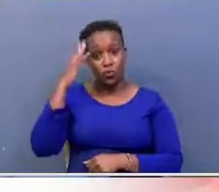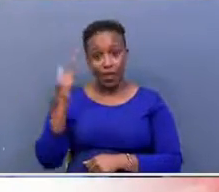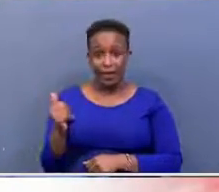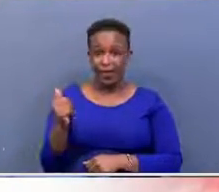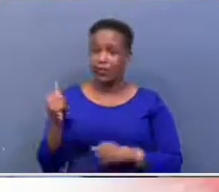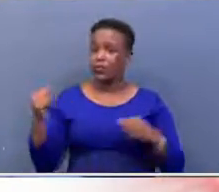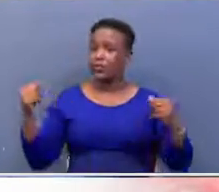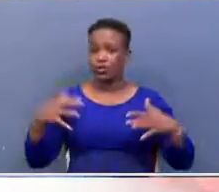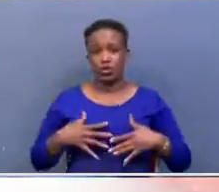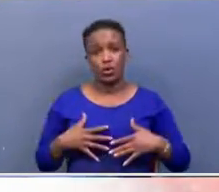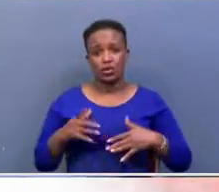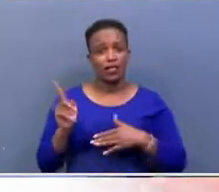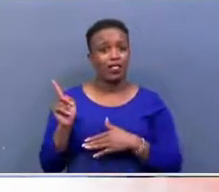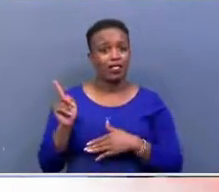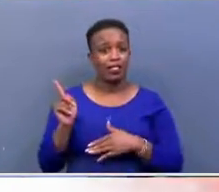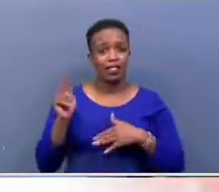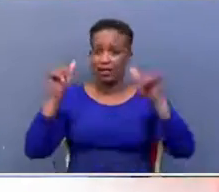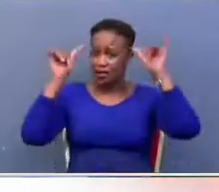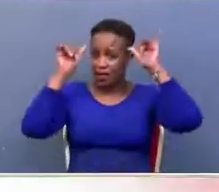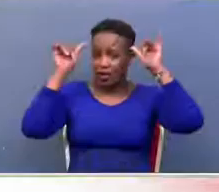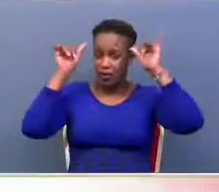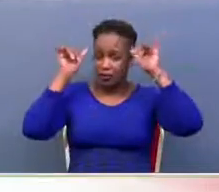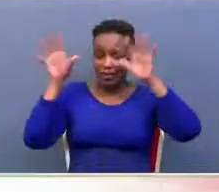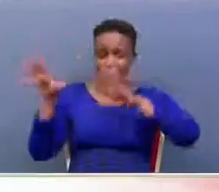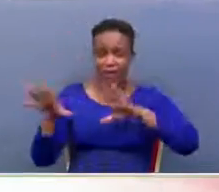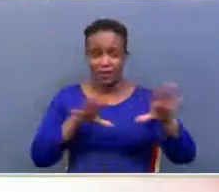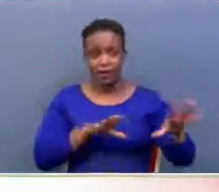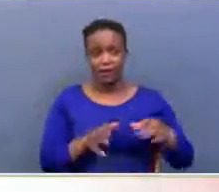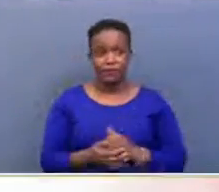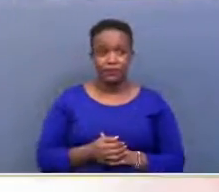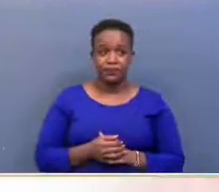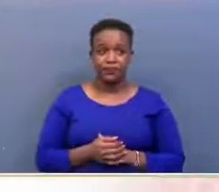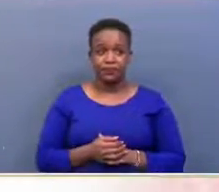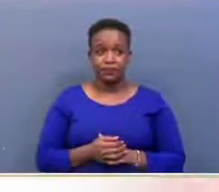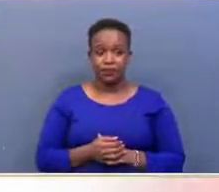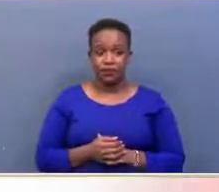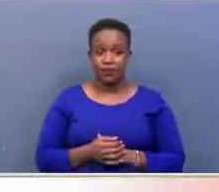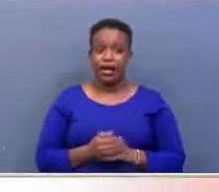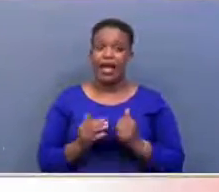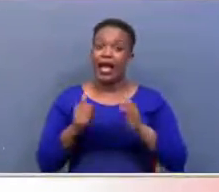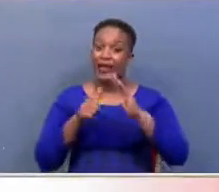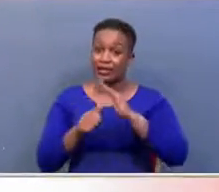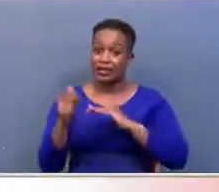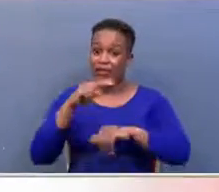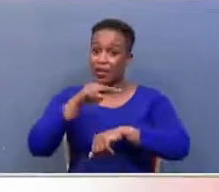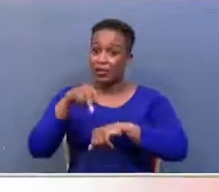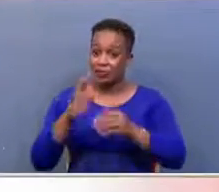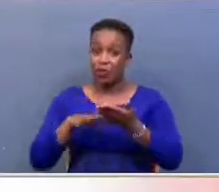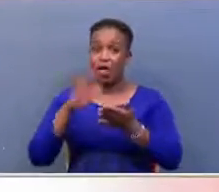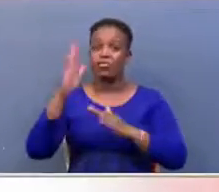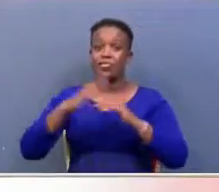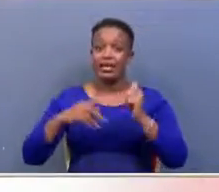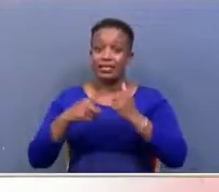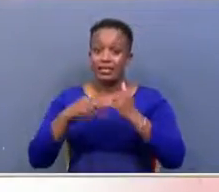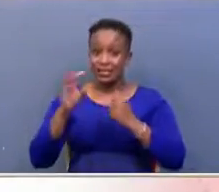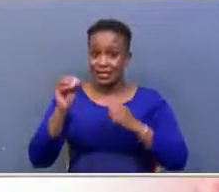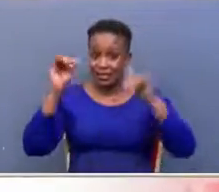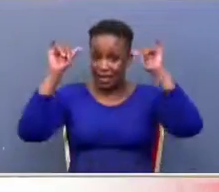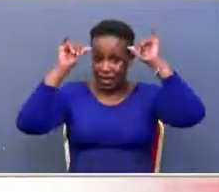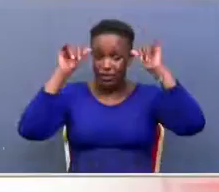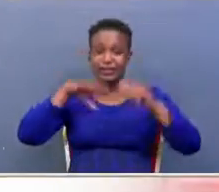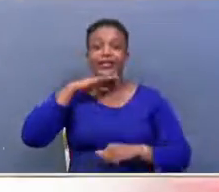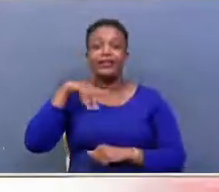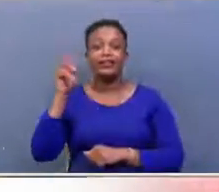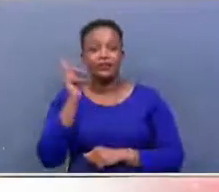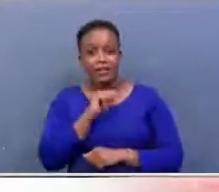mali venye huyo imeumia. Just under 2 hours, more than 60 cows were dead, with more than 10 cows